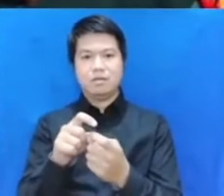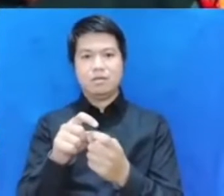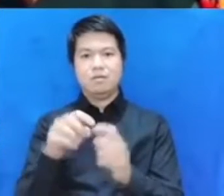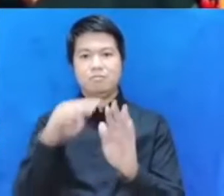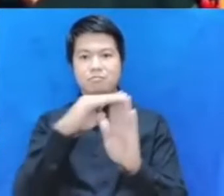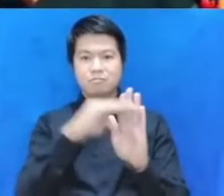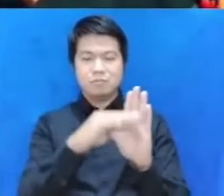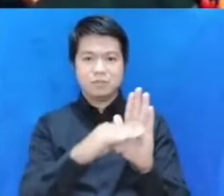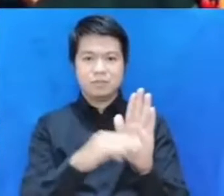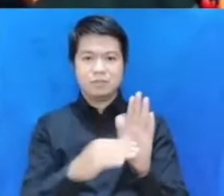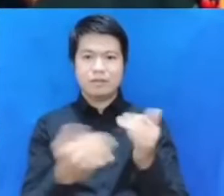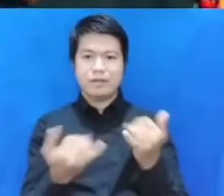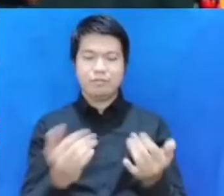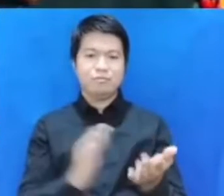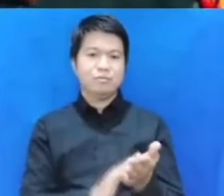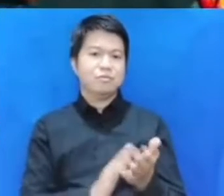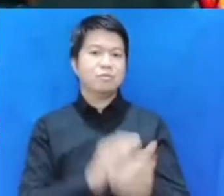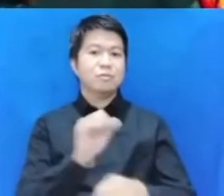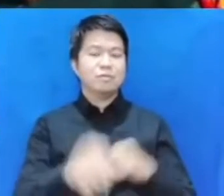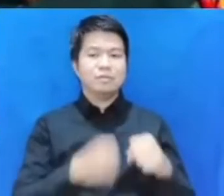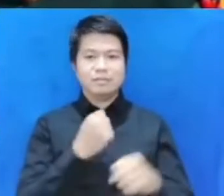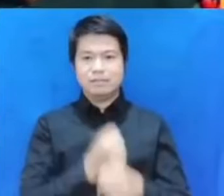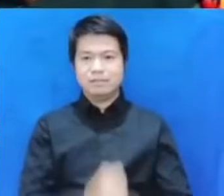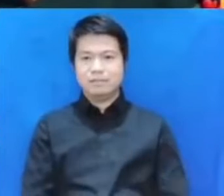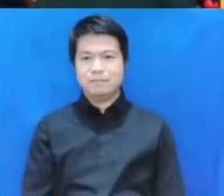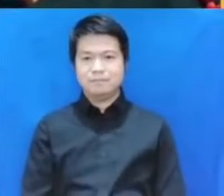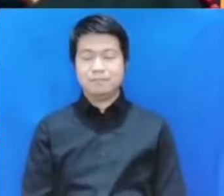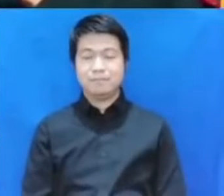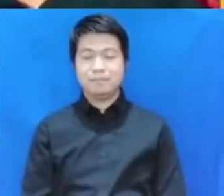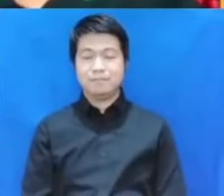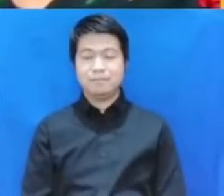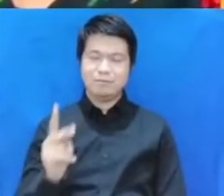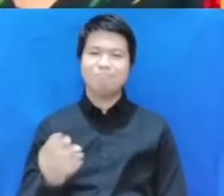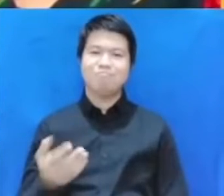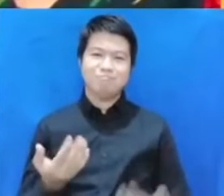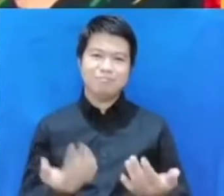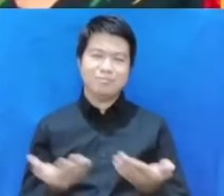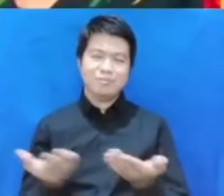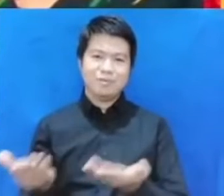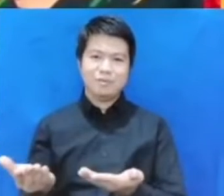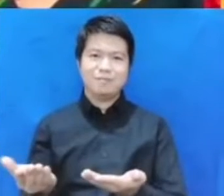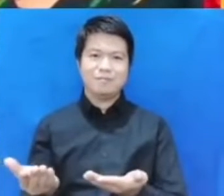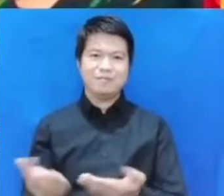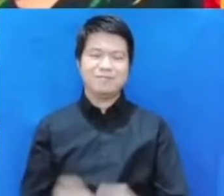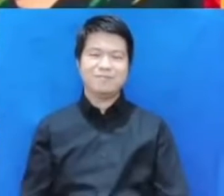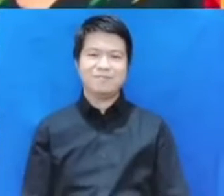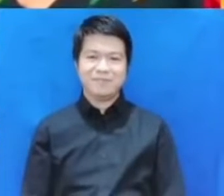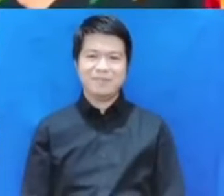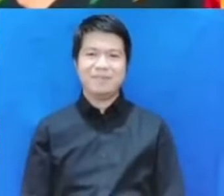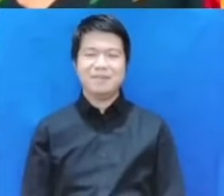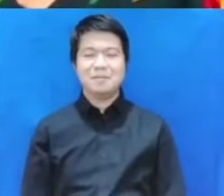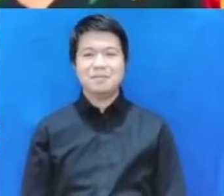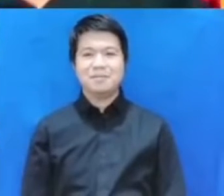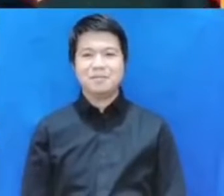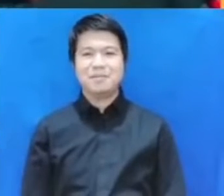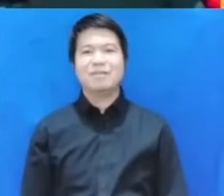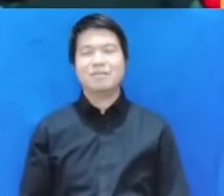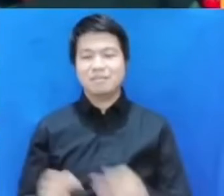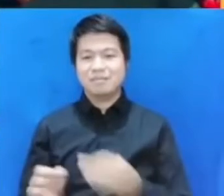year. Okay? So yan po yung isa po nating clarification about